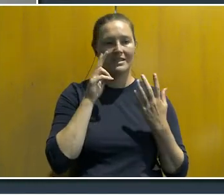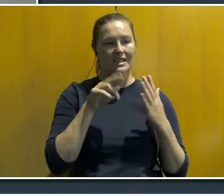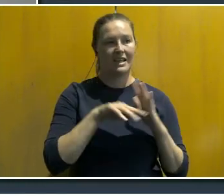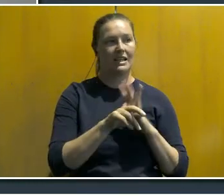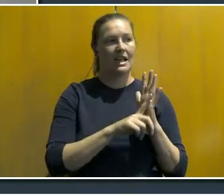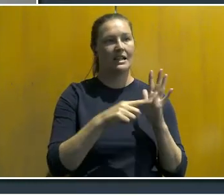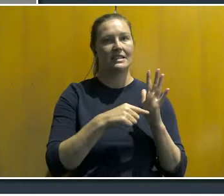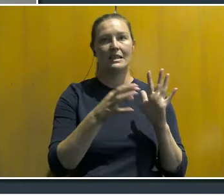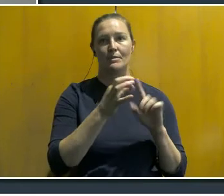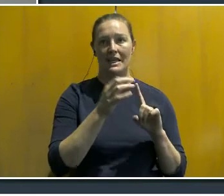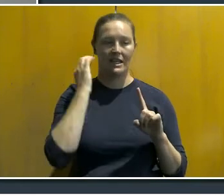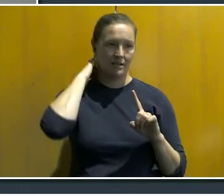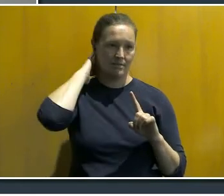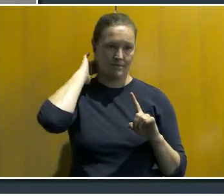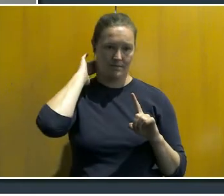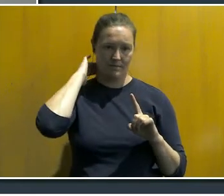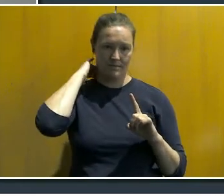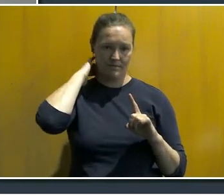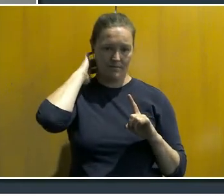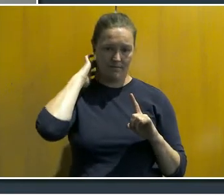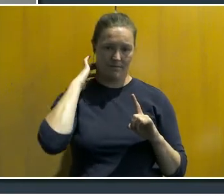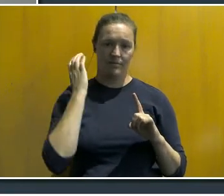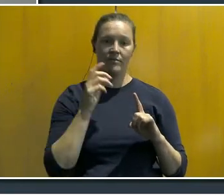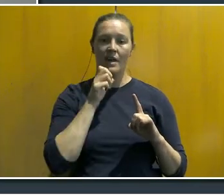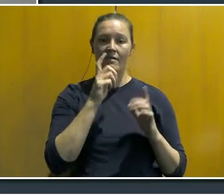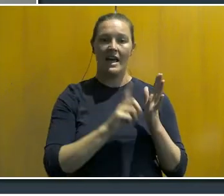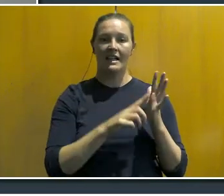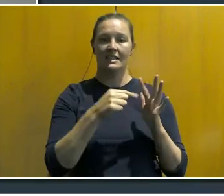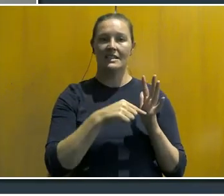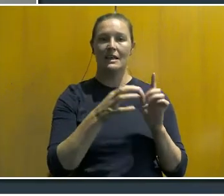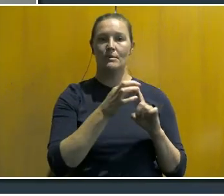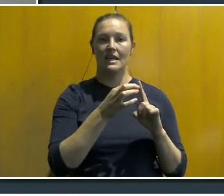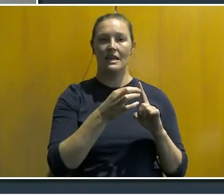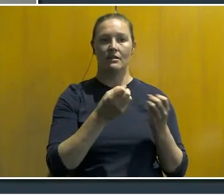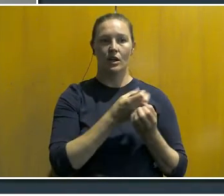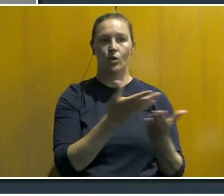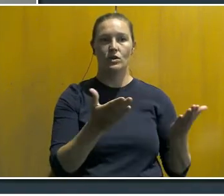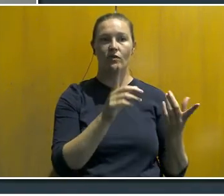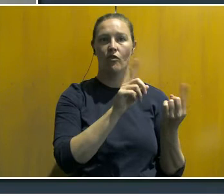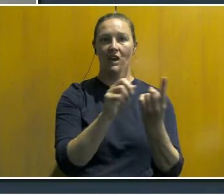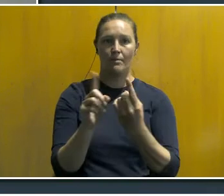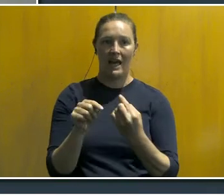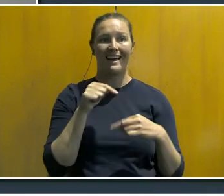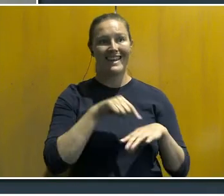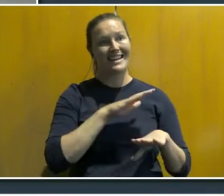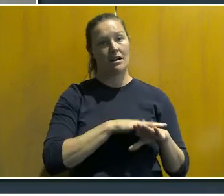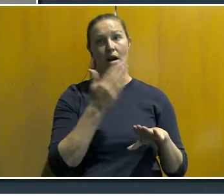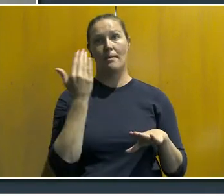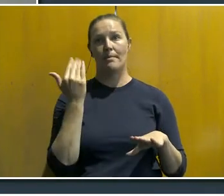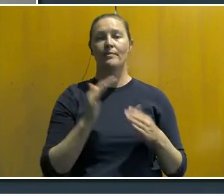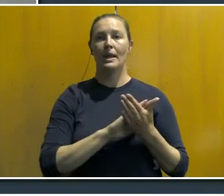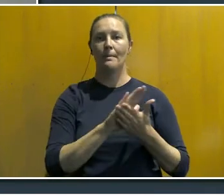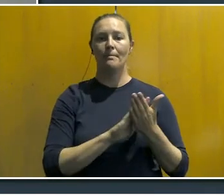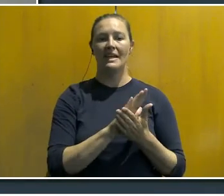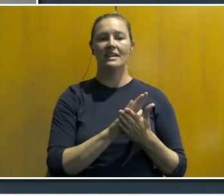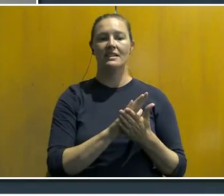only then consulted on. Putting the LTP out for feedback when you did gives the impression that the